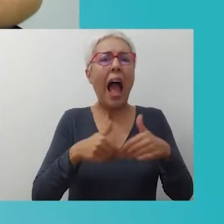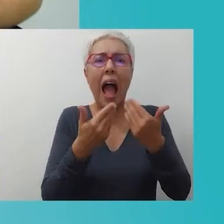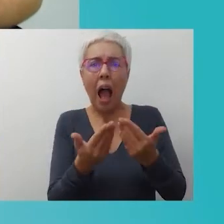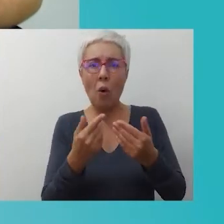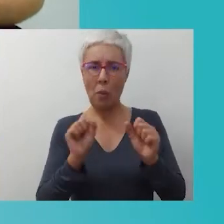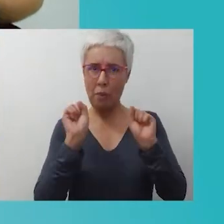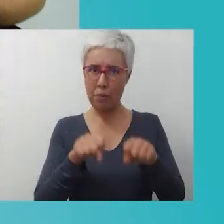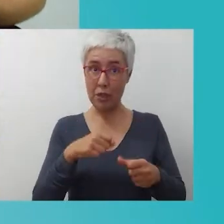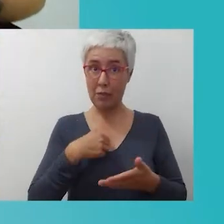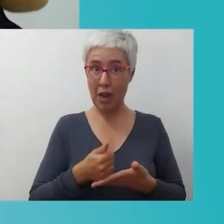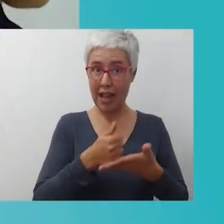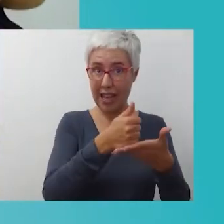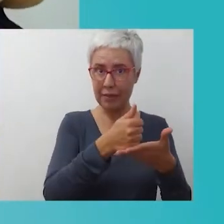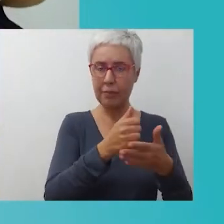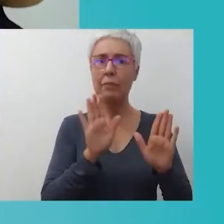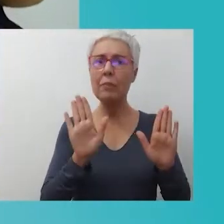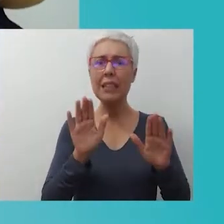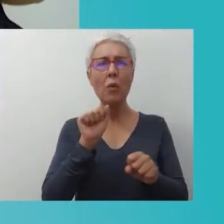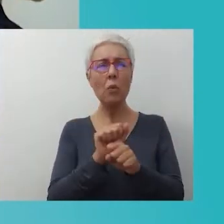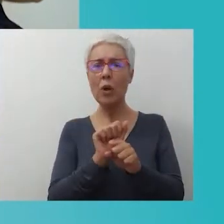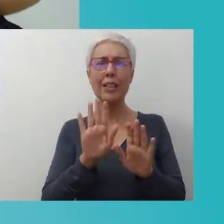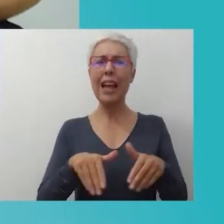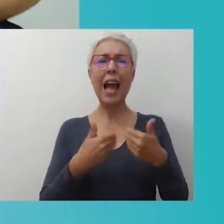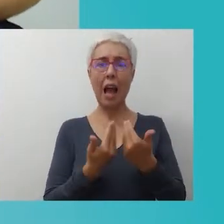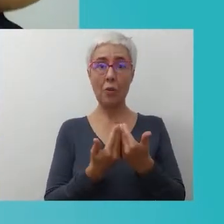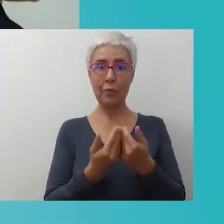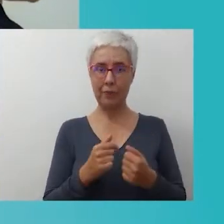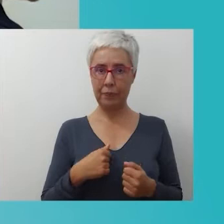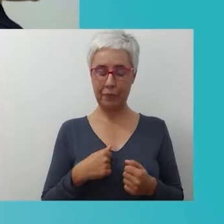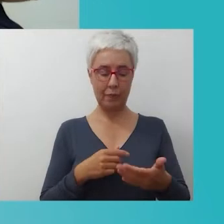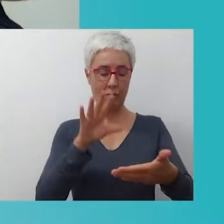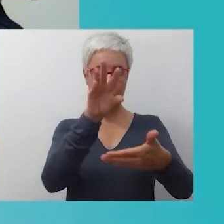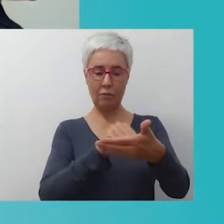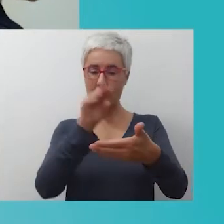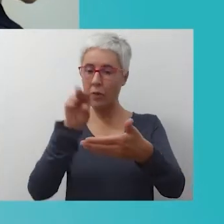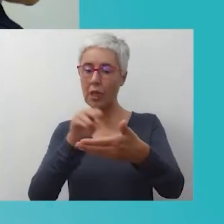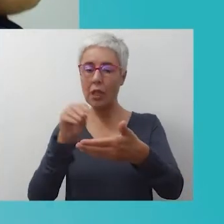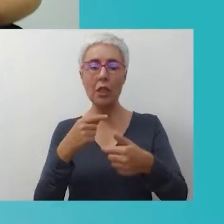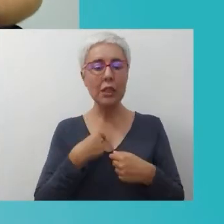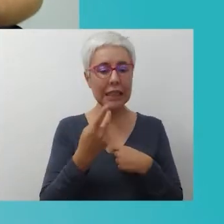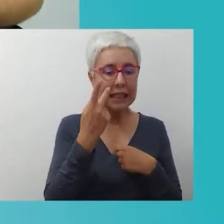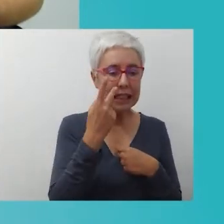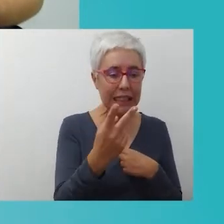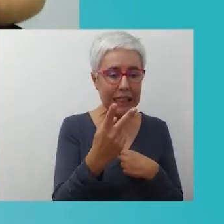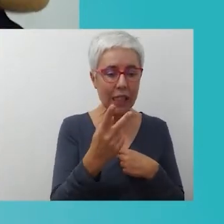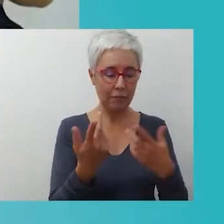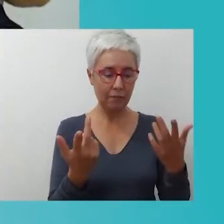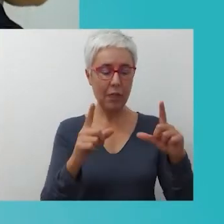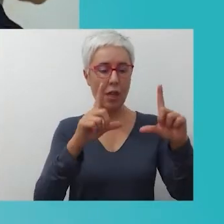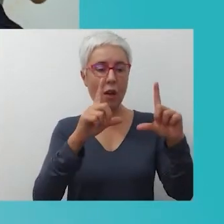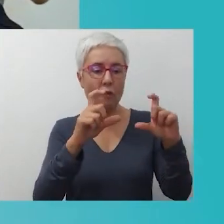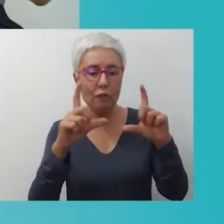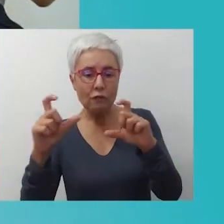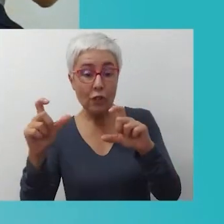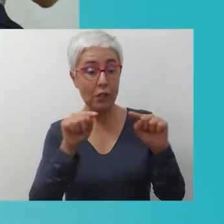effectiveness analysis. But how does it work? Scoring systems are the tool to measure the severity of a disease. These